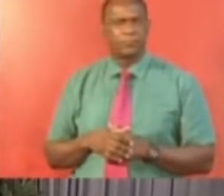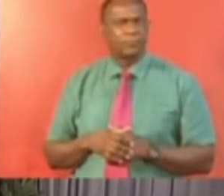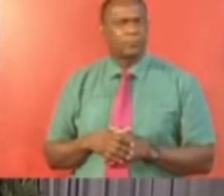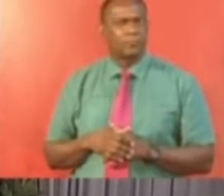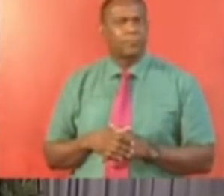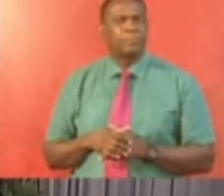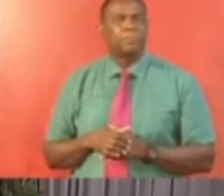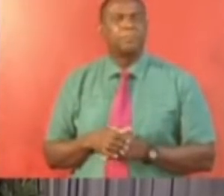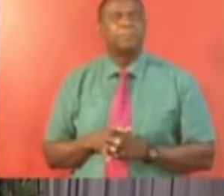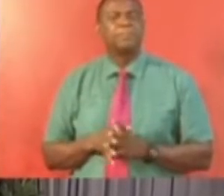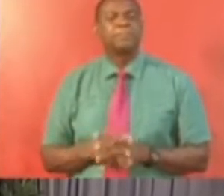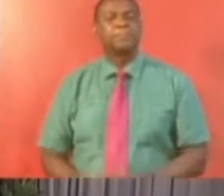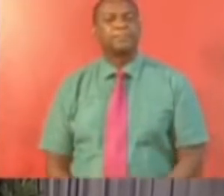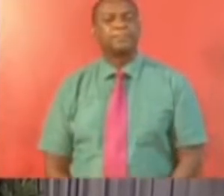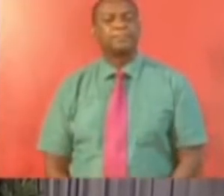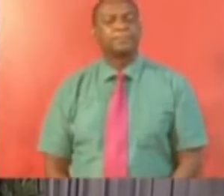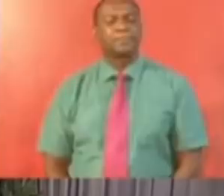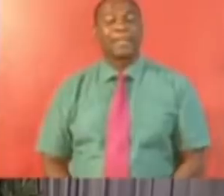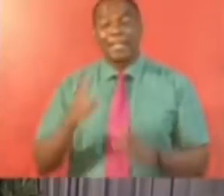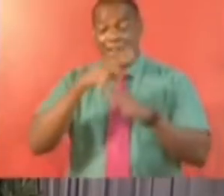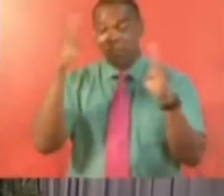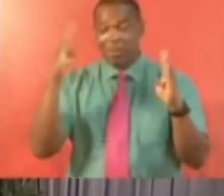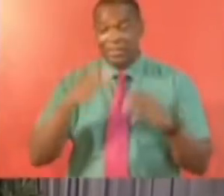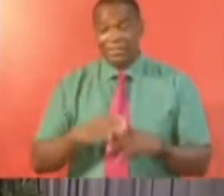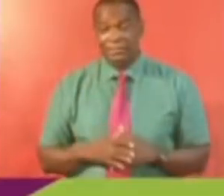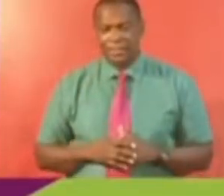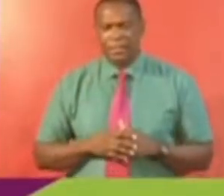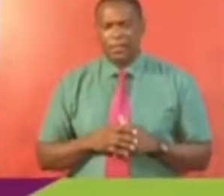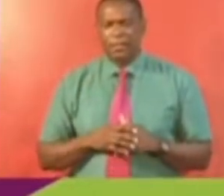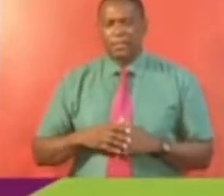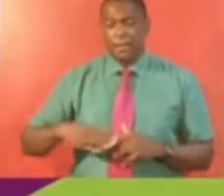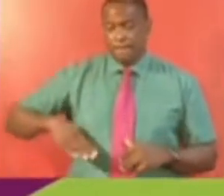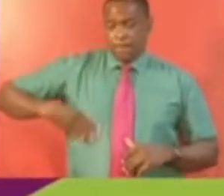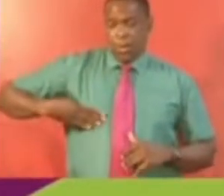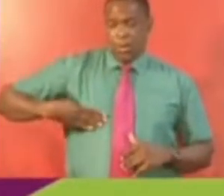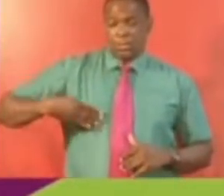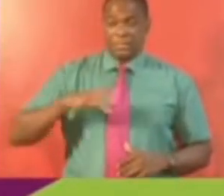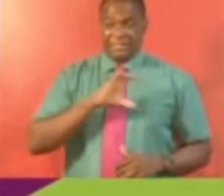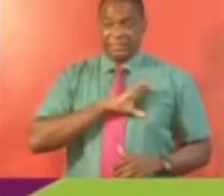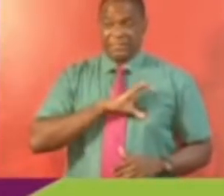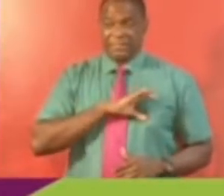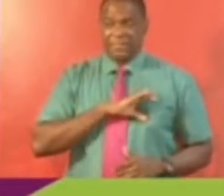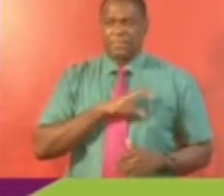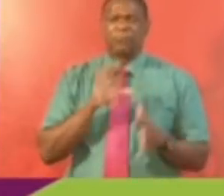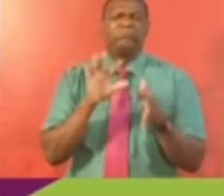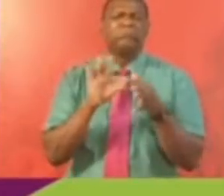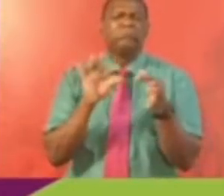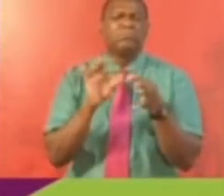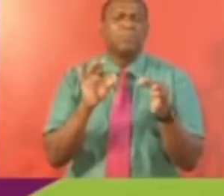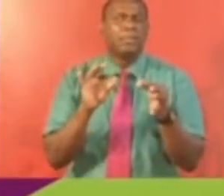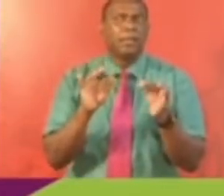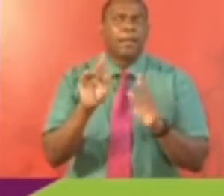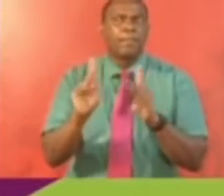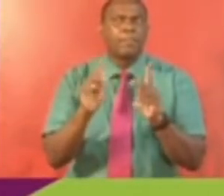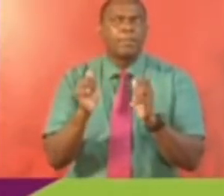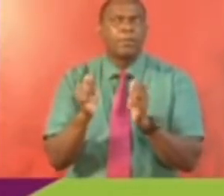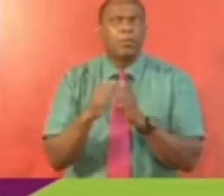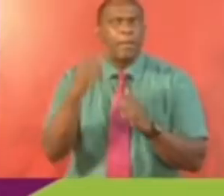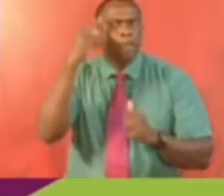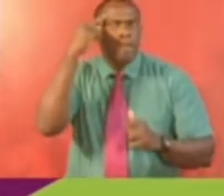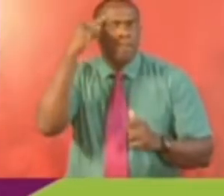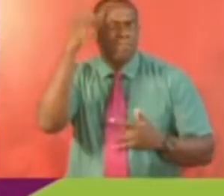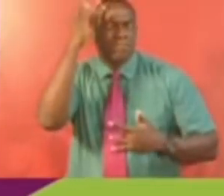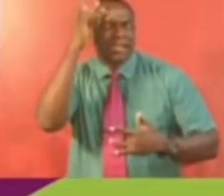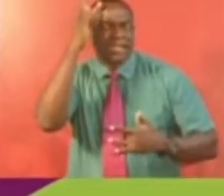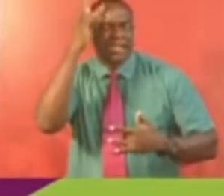from Newsday. Morning, Janelle. The Commissioner of Police made a statement that people with mental illness and health